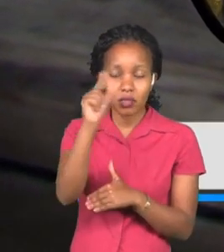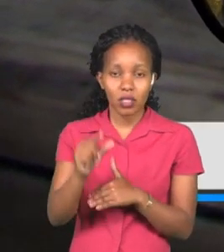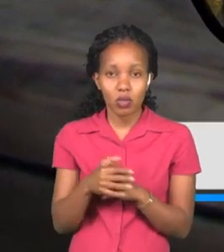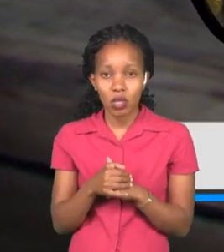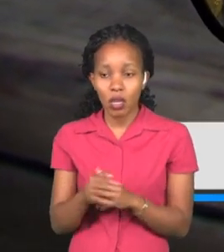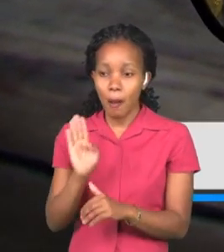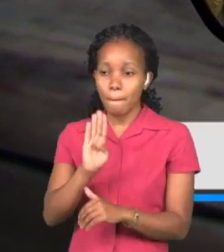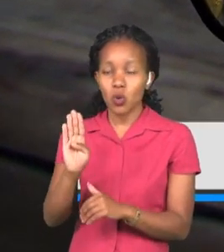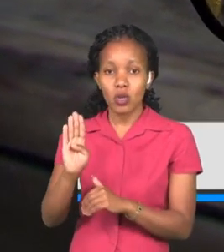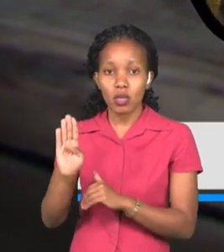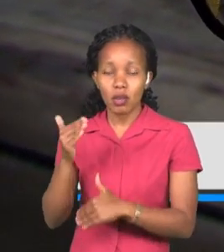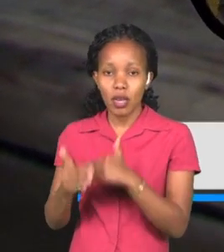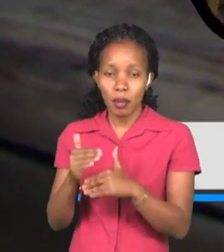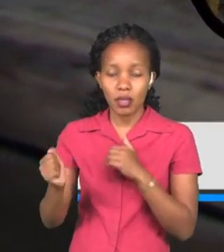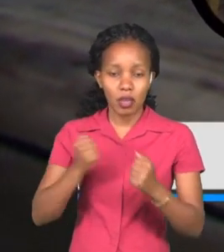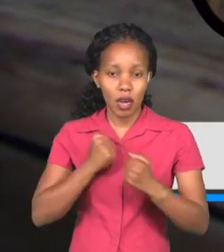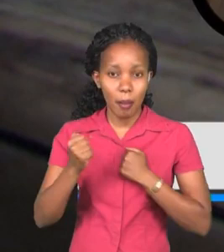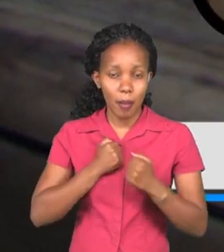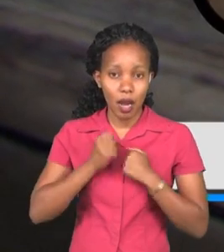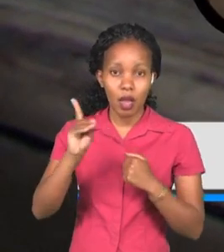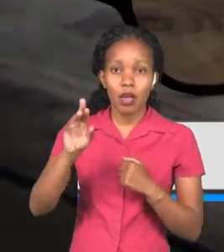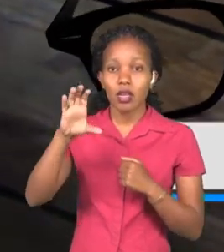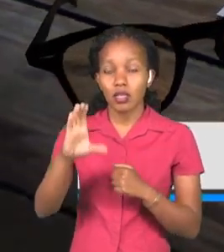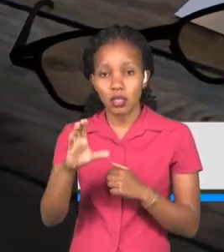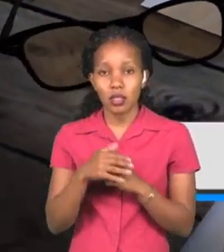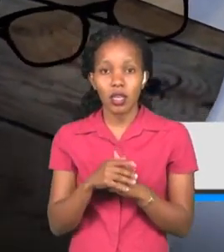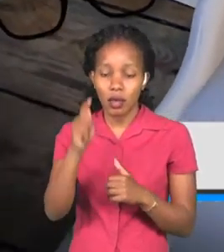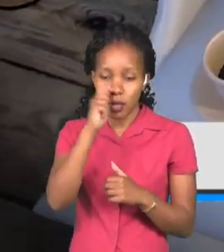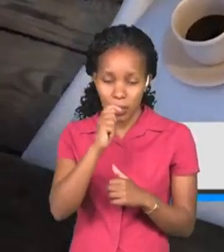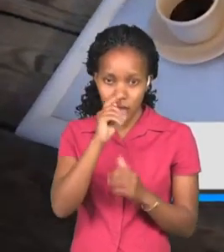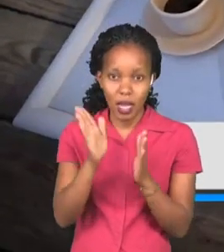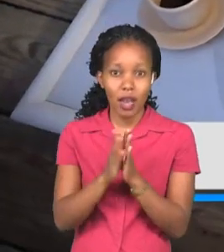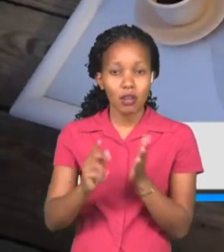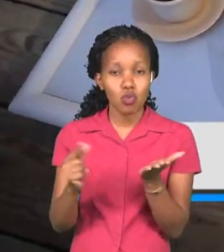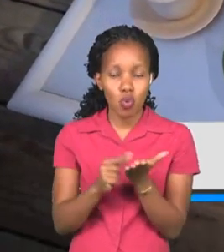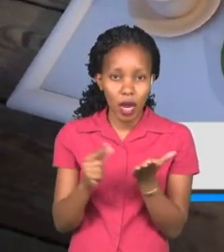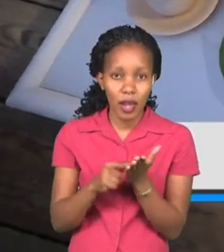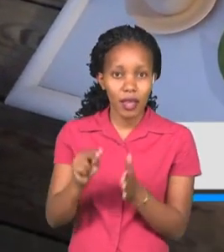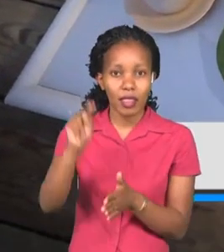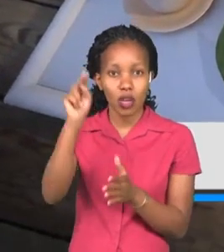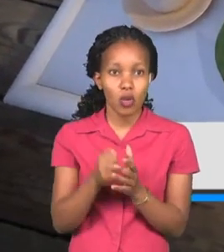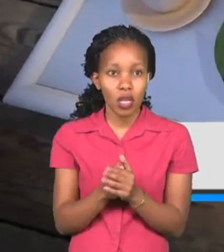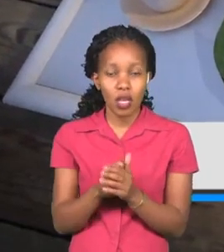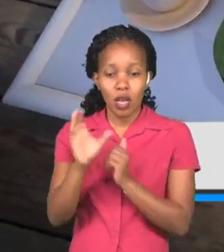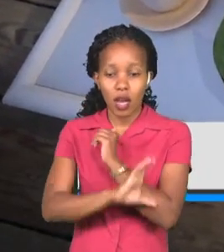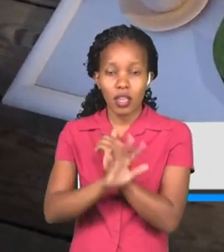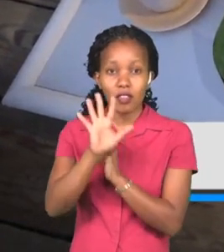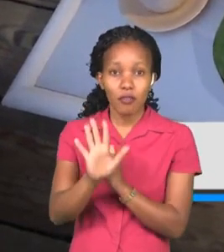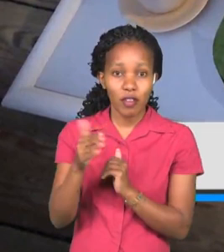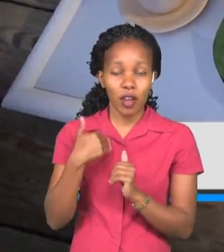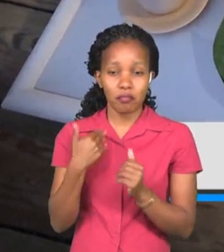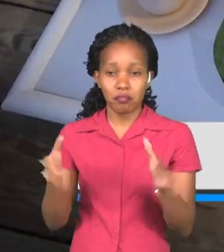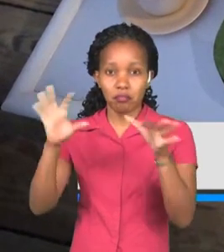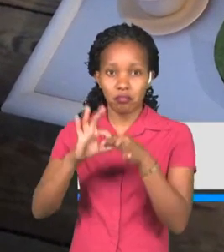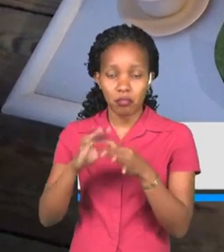Burundi's neighbors are Rwanda, the Democratic Republic of Congo, Tanzania, and Uganda in the north, five countries with